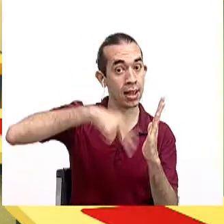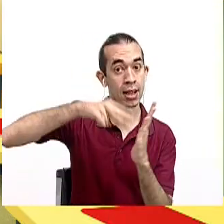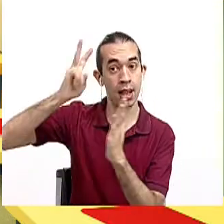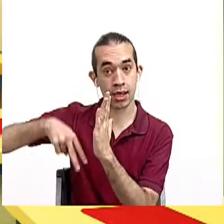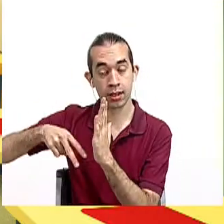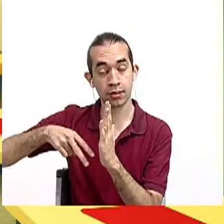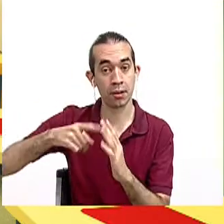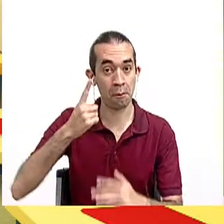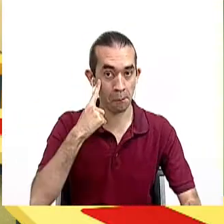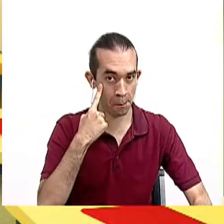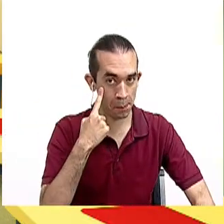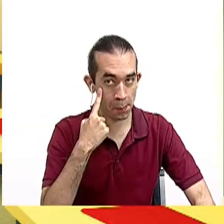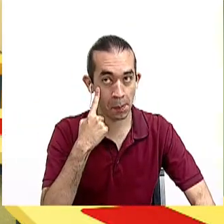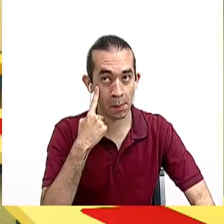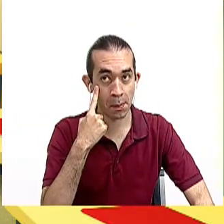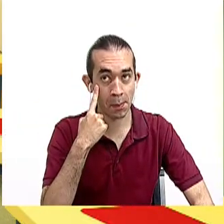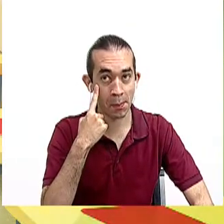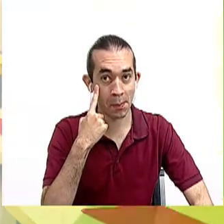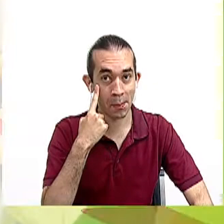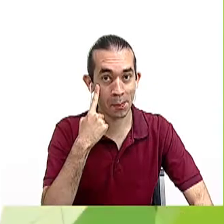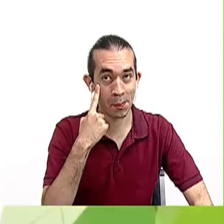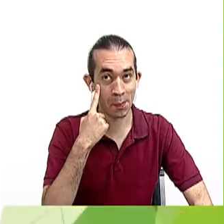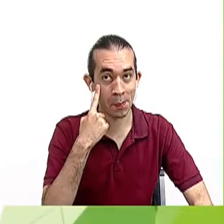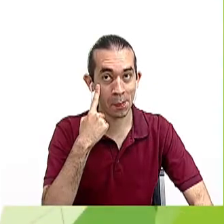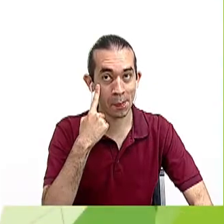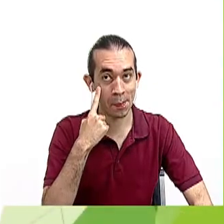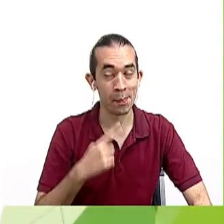pay attention,